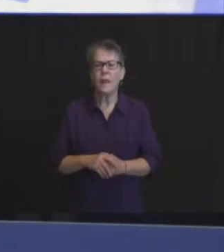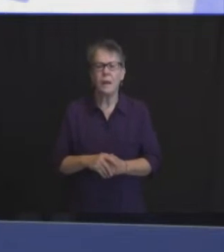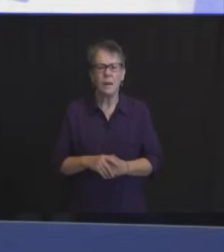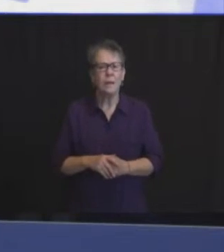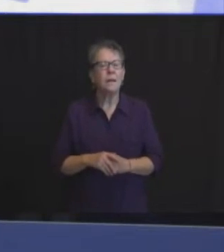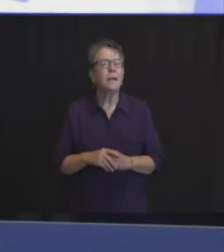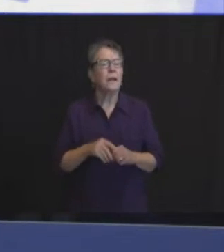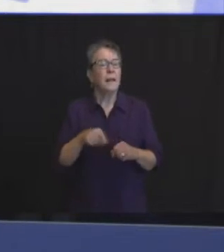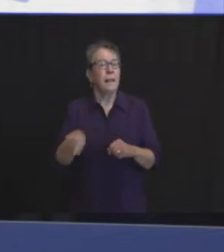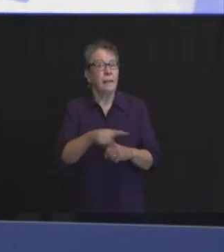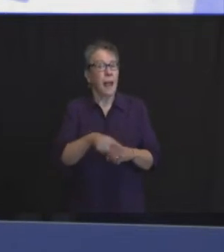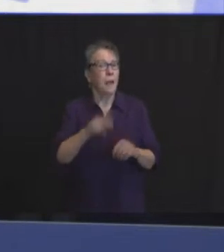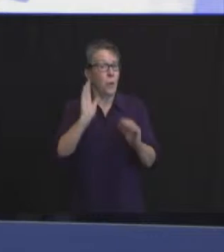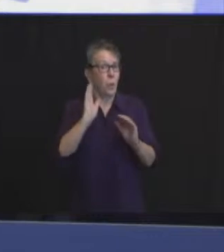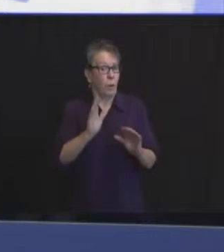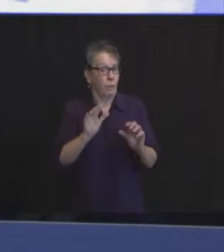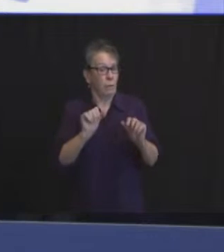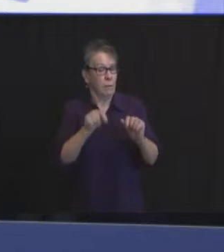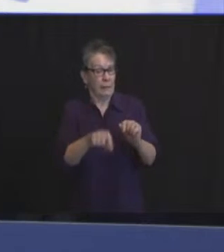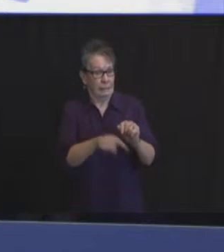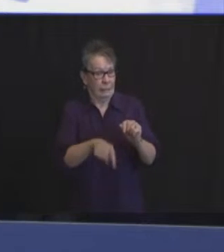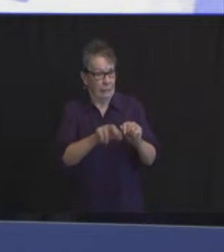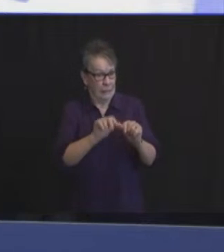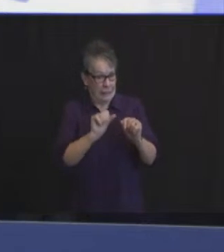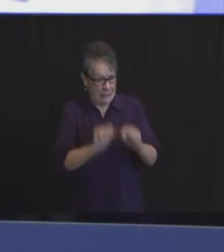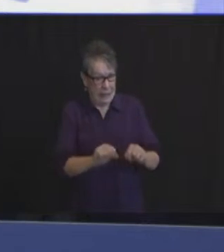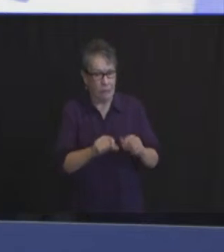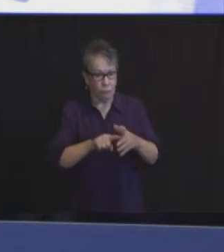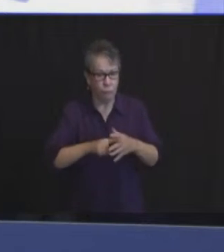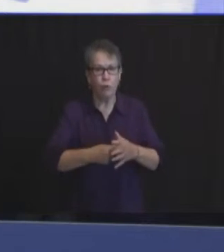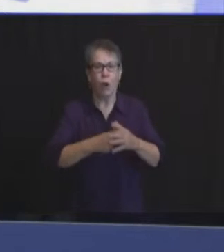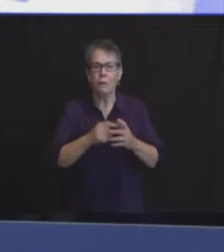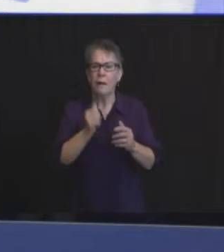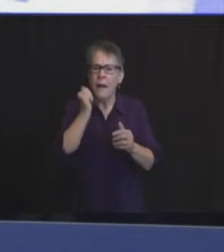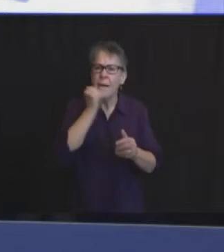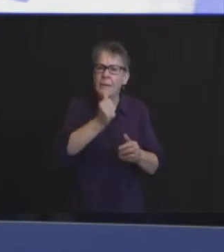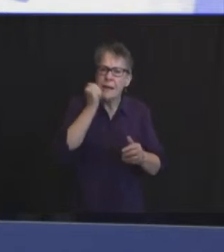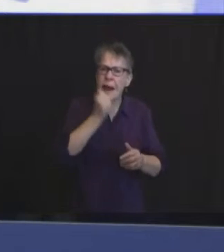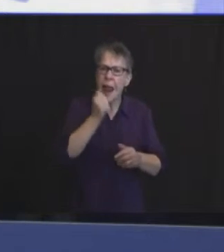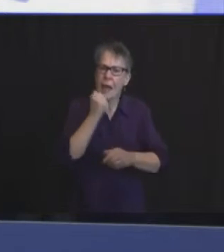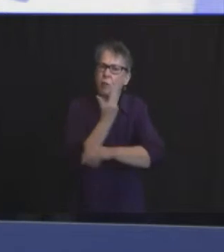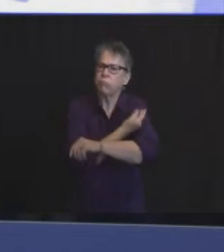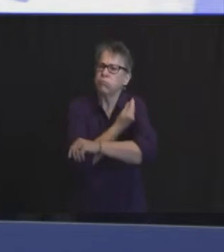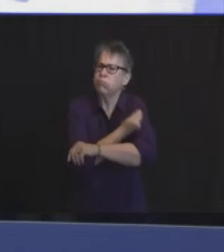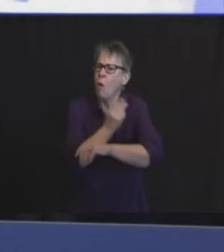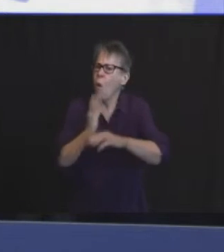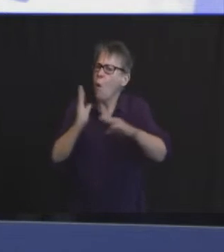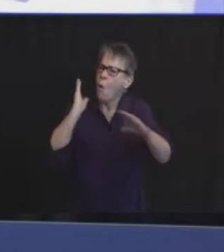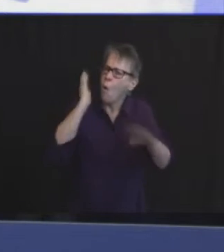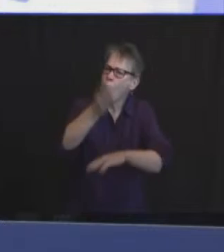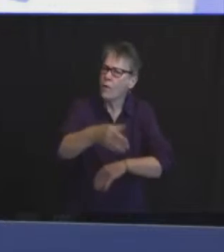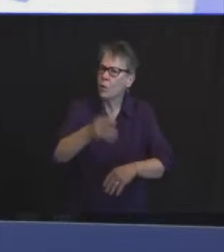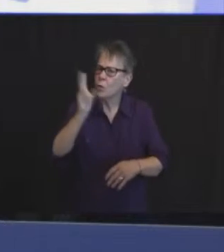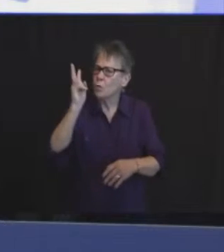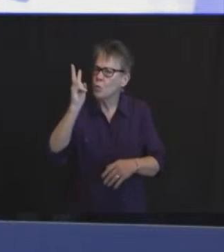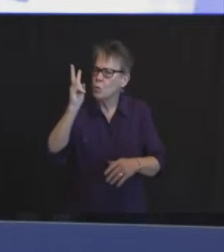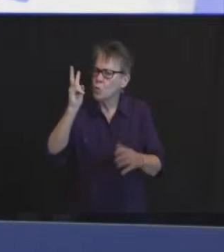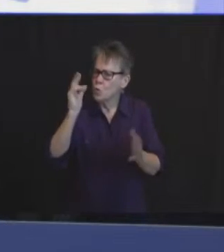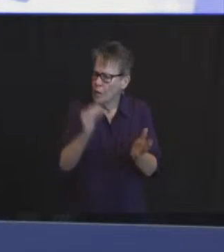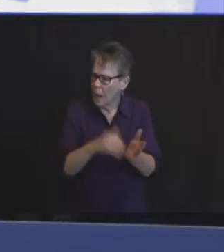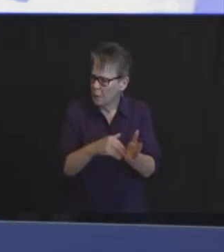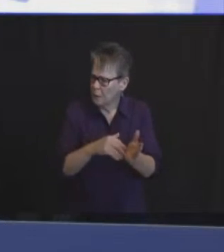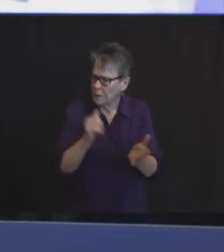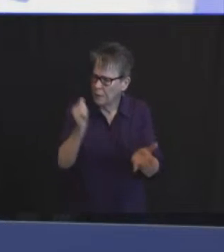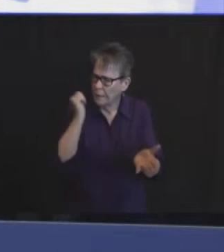the Gloucester County officials, Rowan College, the New Jersey State Police, and the National Guard enough for standing up